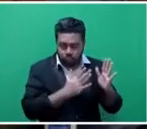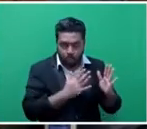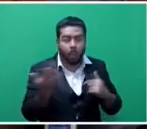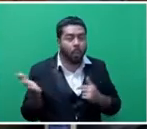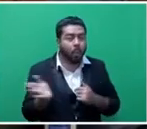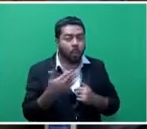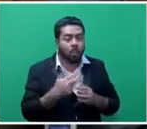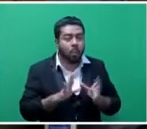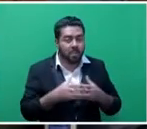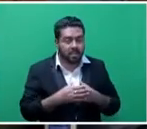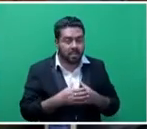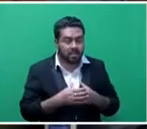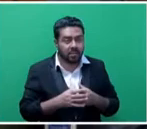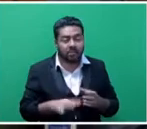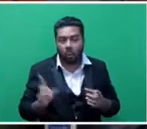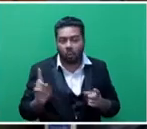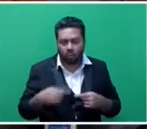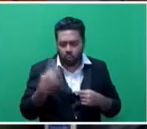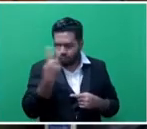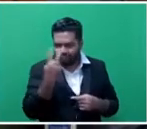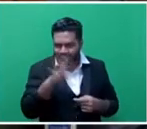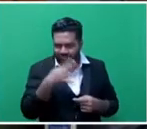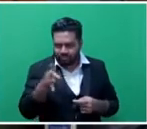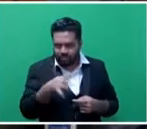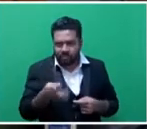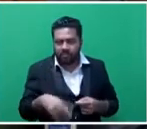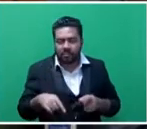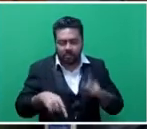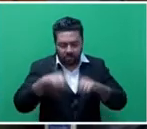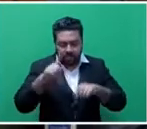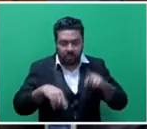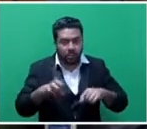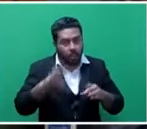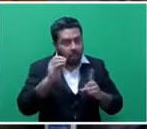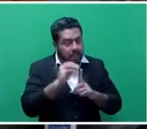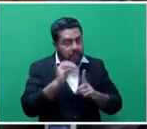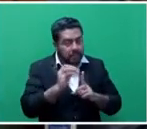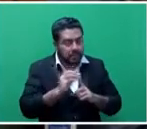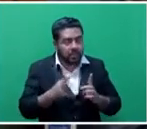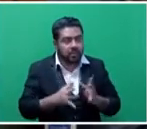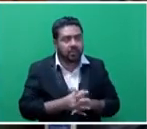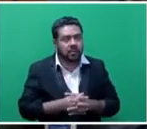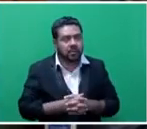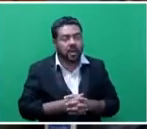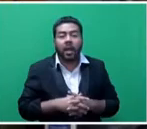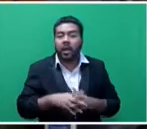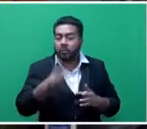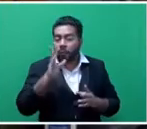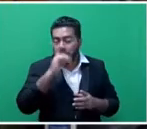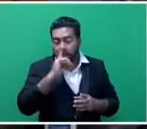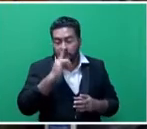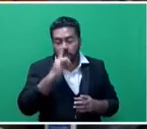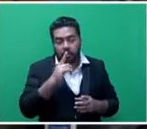to scrutinize both entities who have been given unmodified opinion or certified opinions, as well as for those who have been